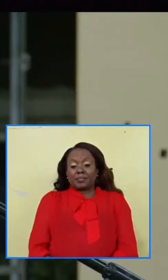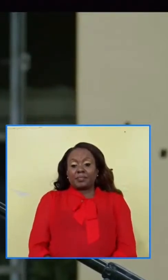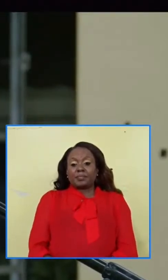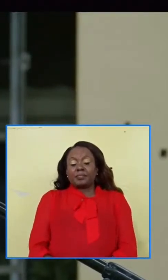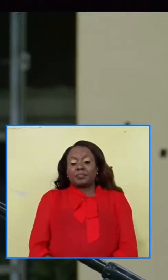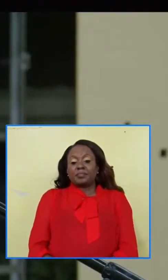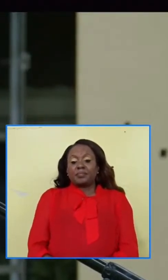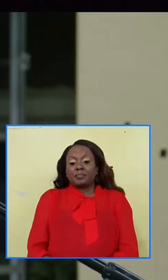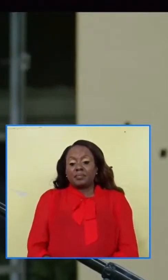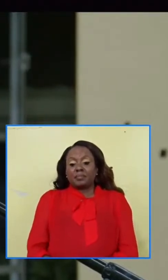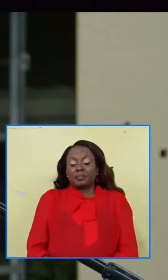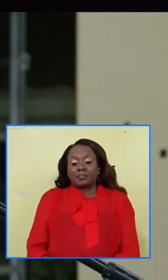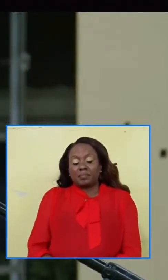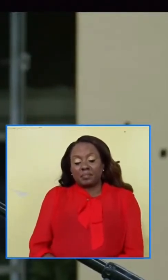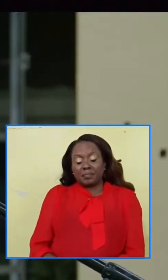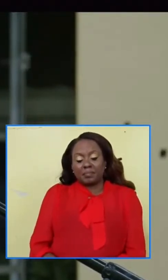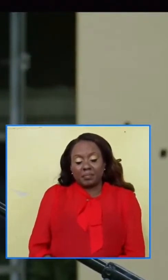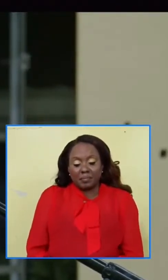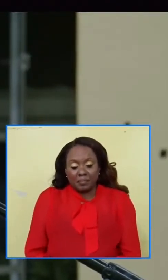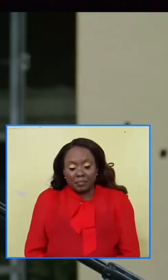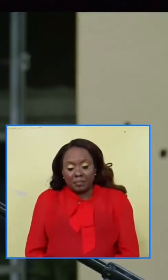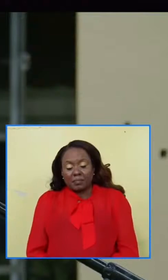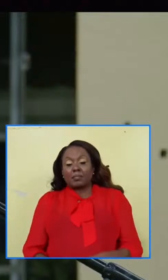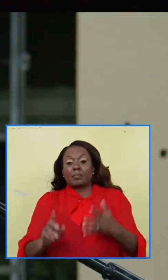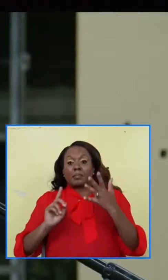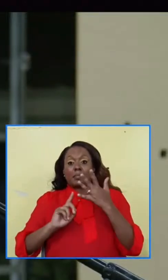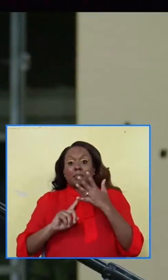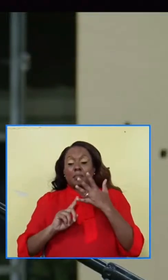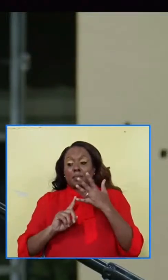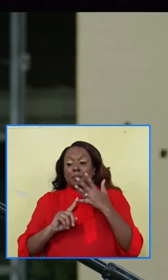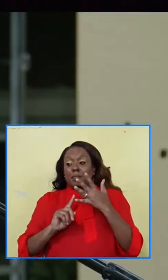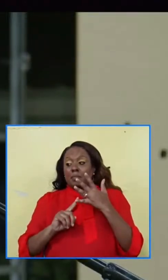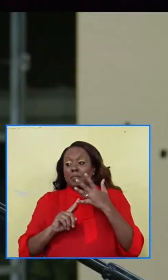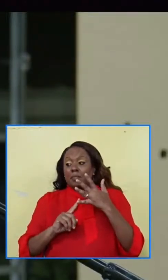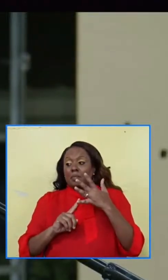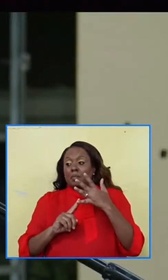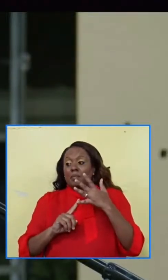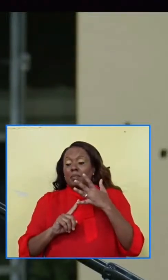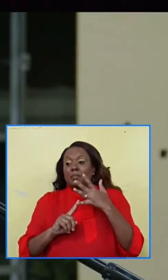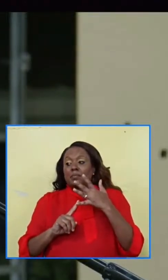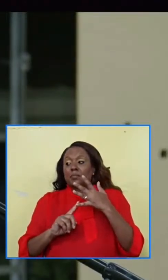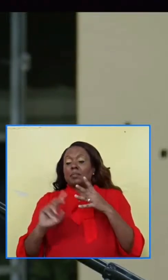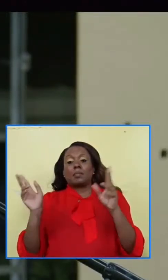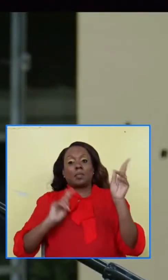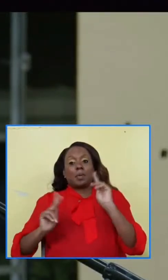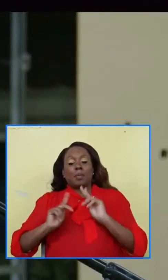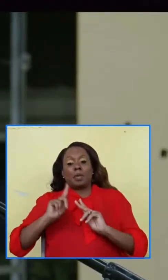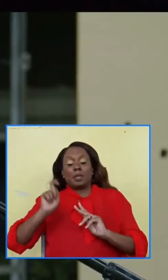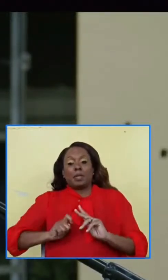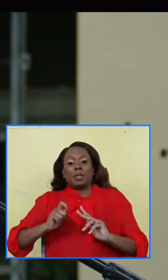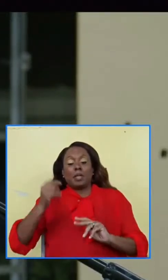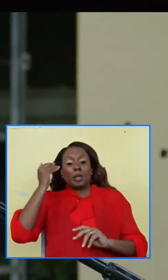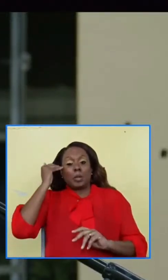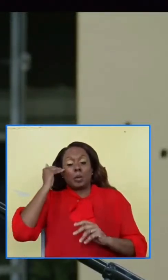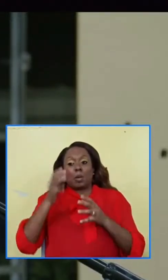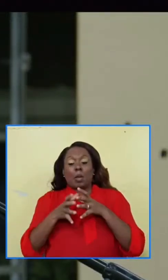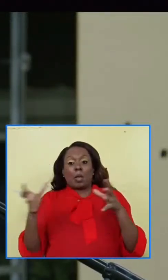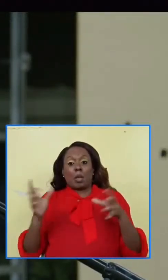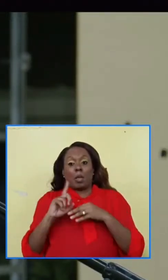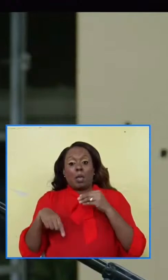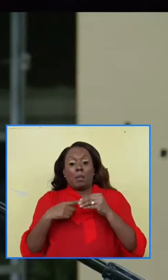A greater effort should be made to educate people on the benefits of NIS. I will